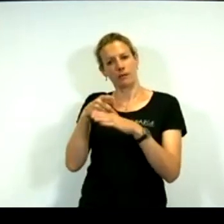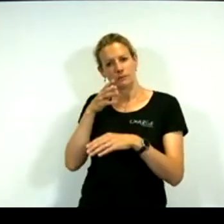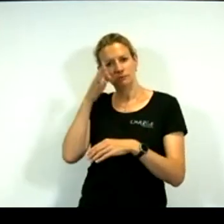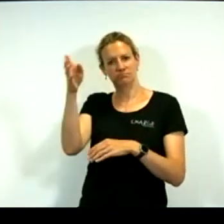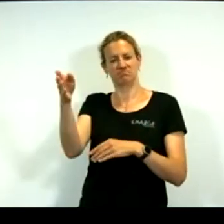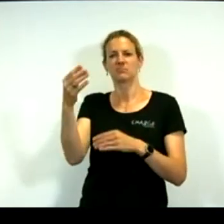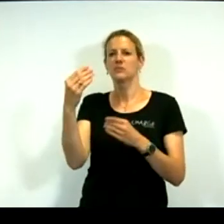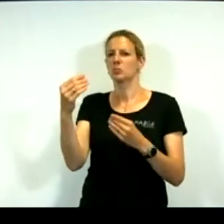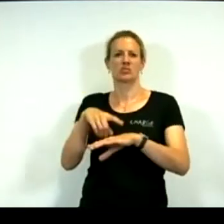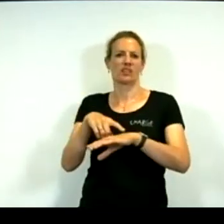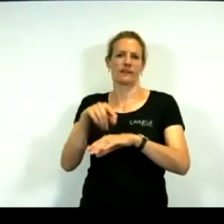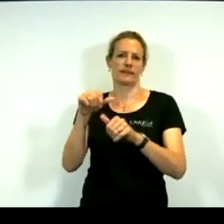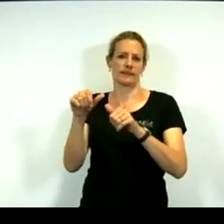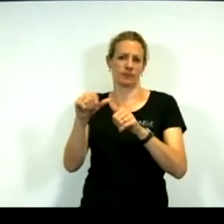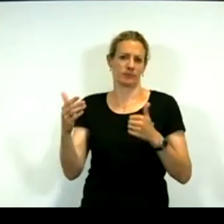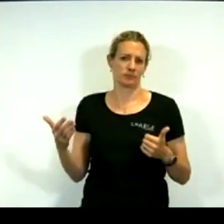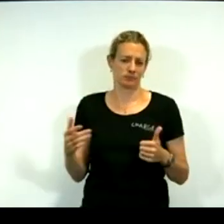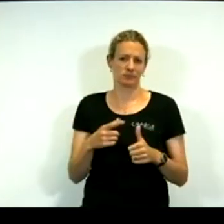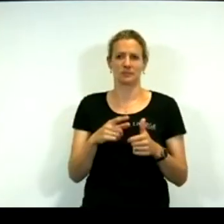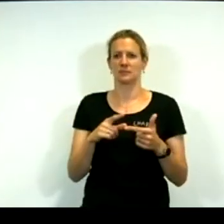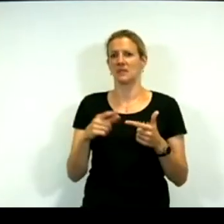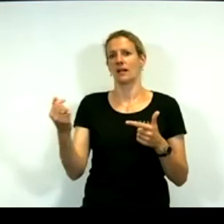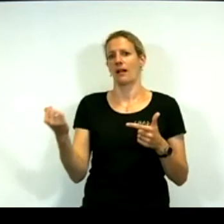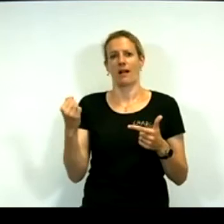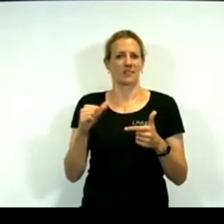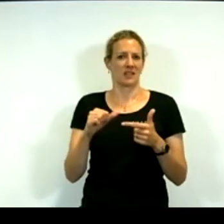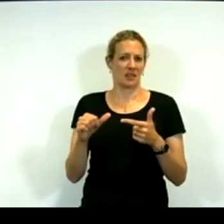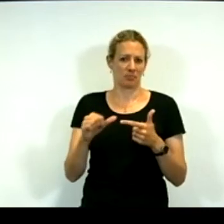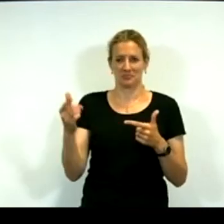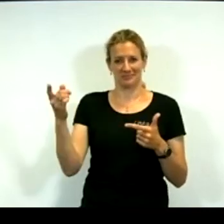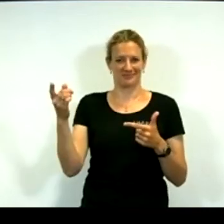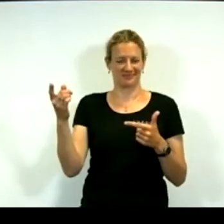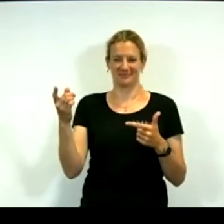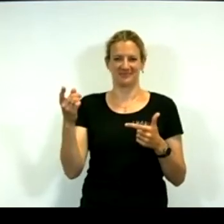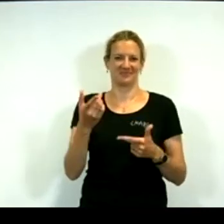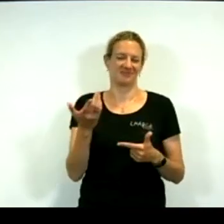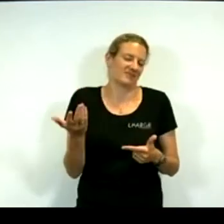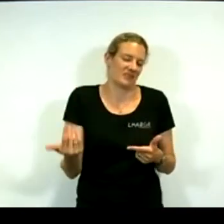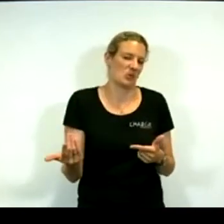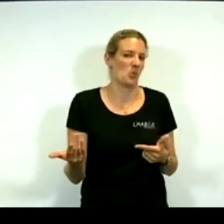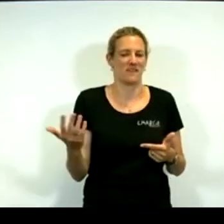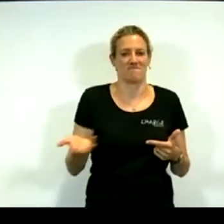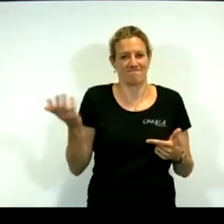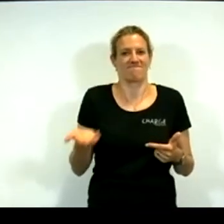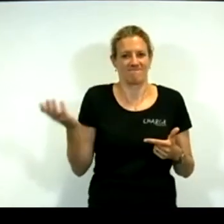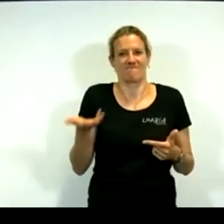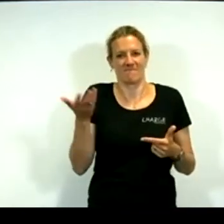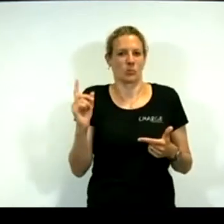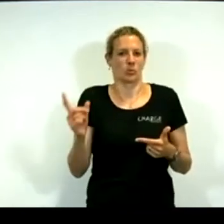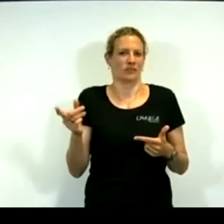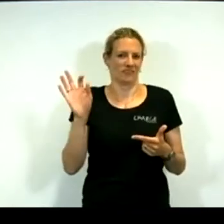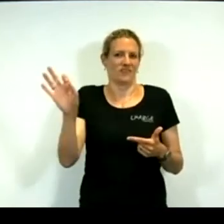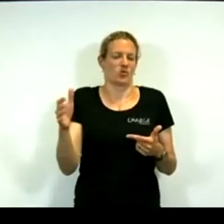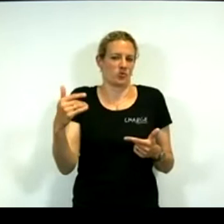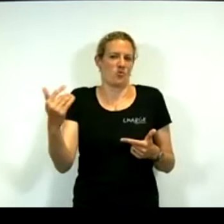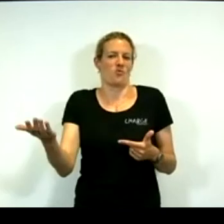have a lot of energy. And it has to be fairly quick. And they only catch your child in